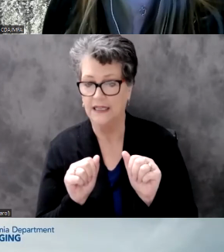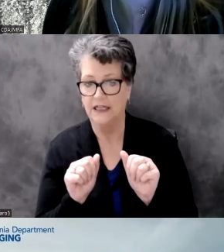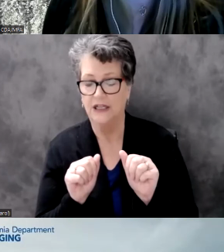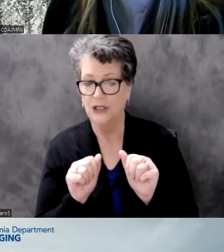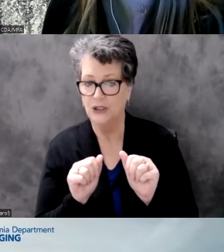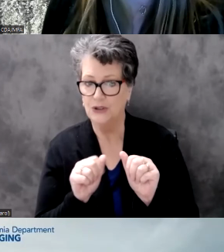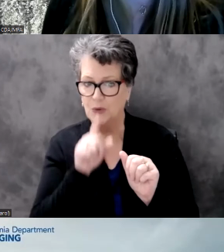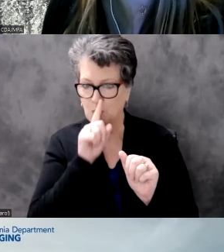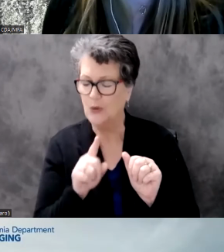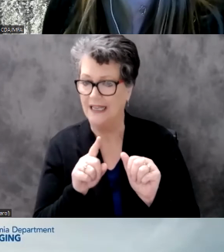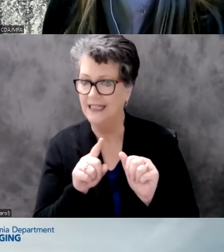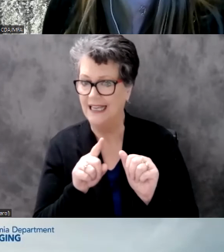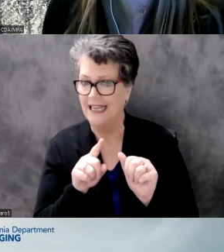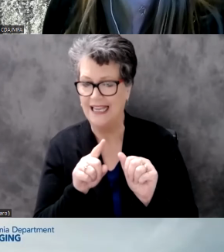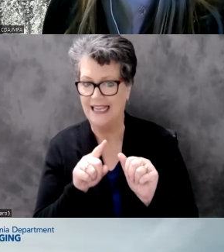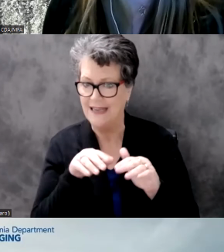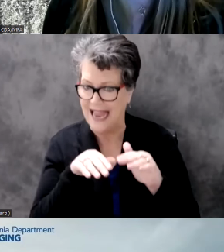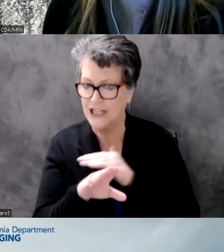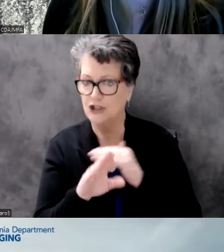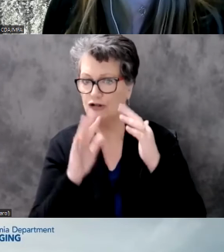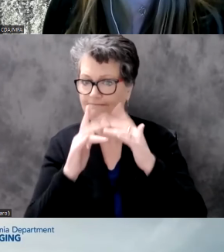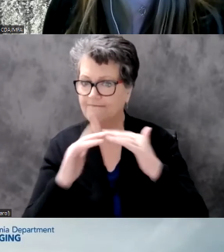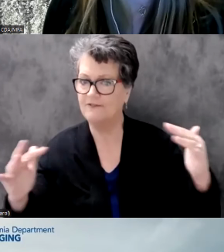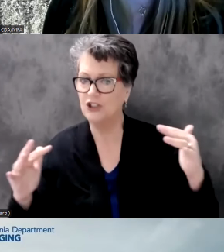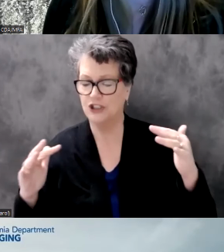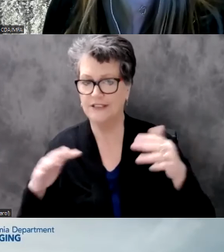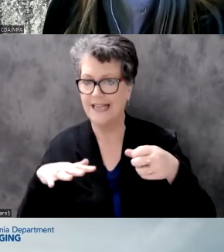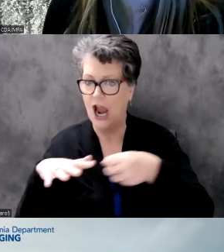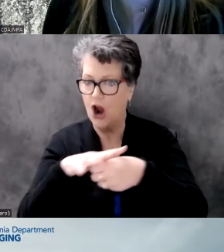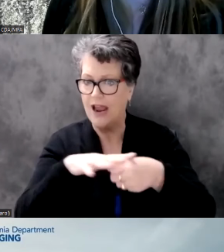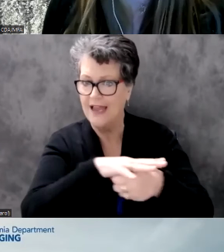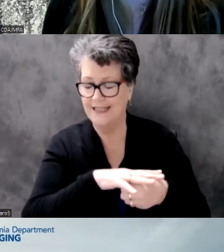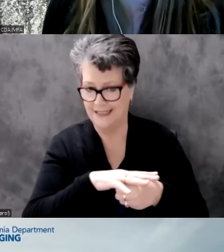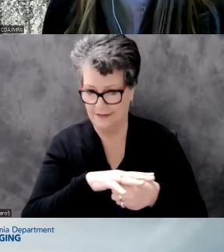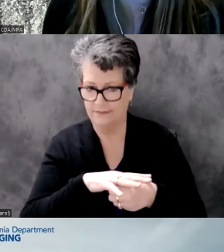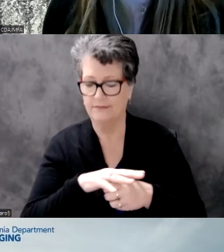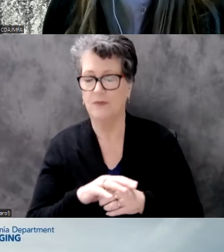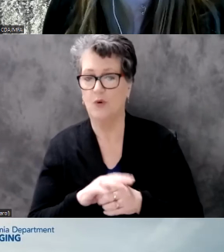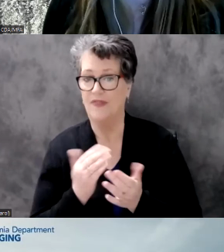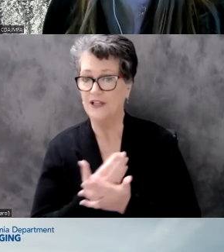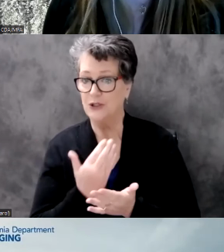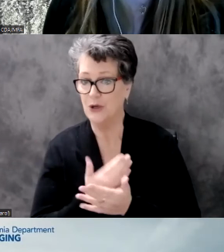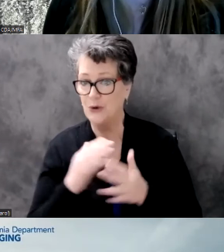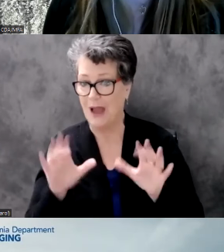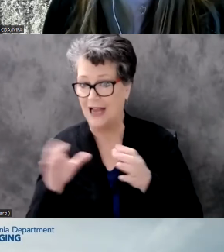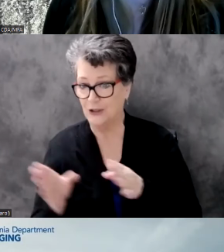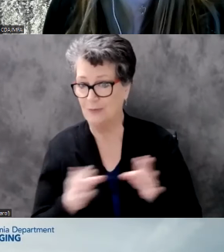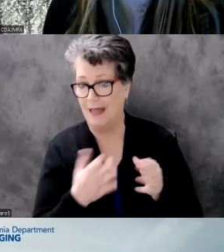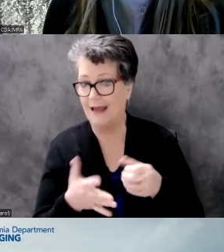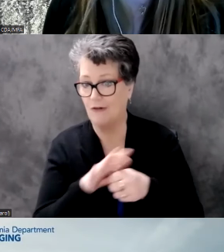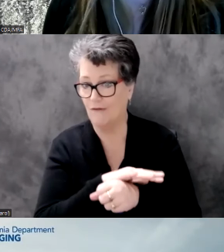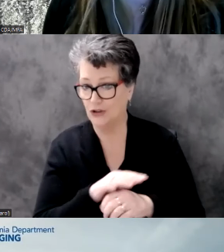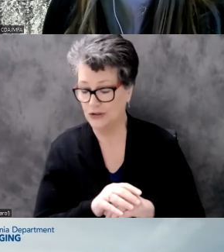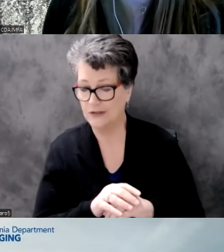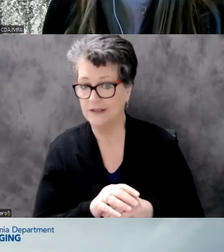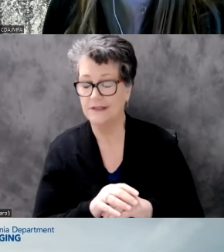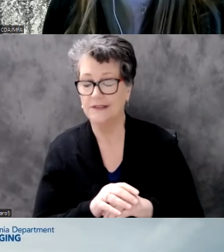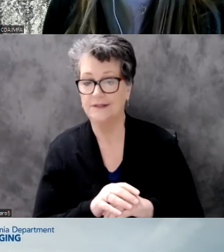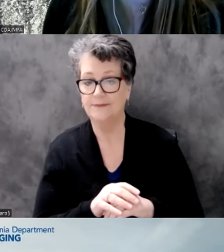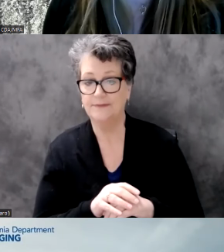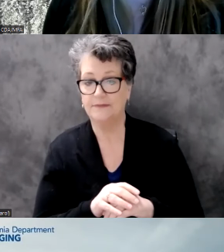very diverse communities within the region that this new Aging and Disability Action Plan would cover,